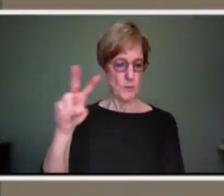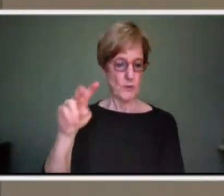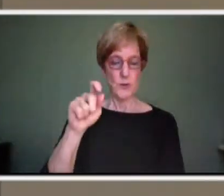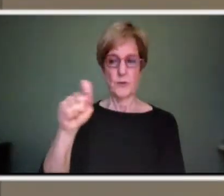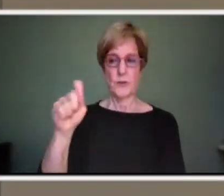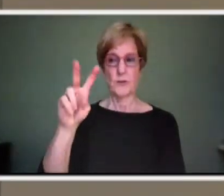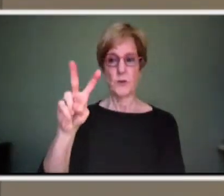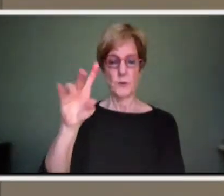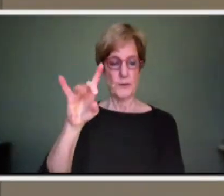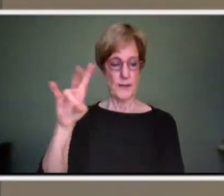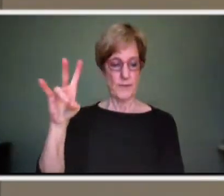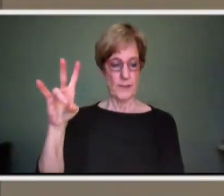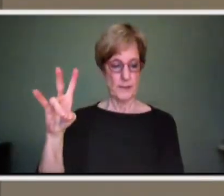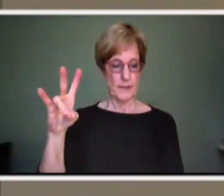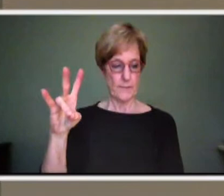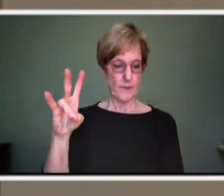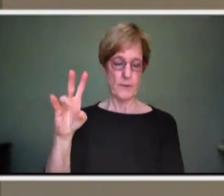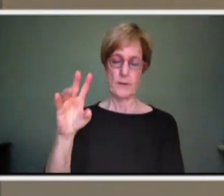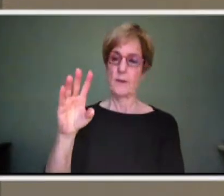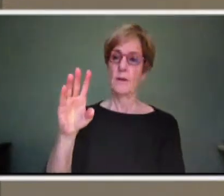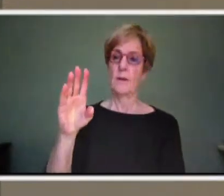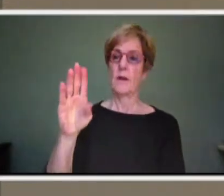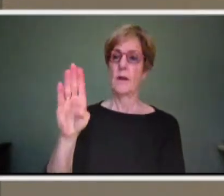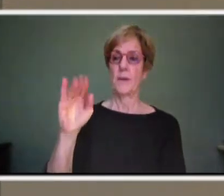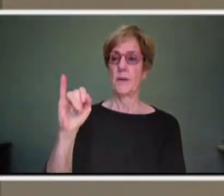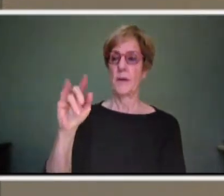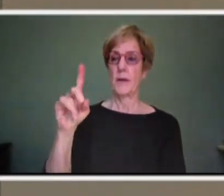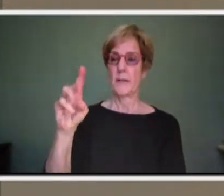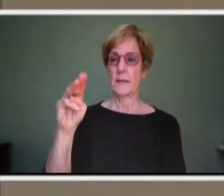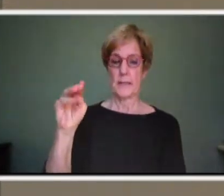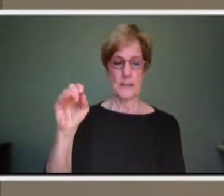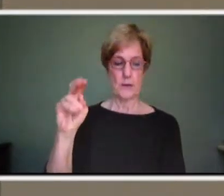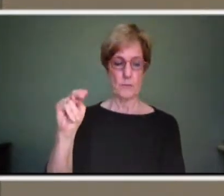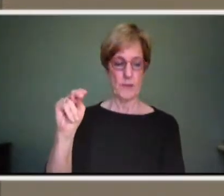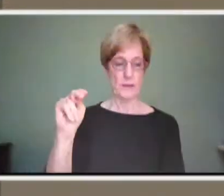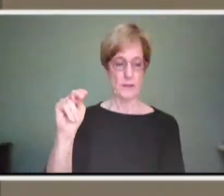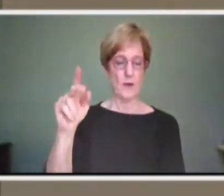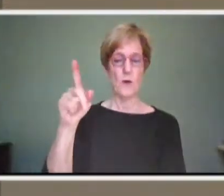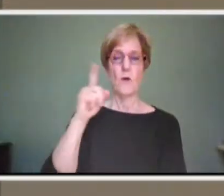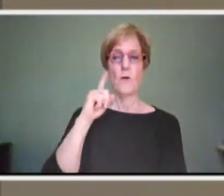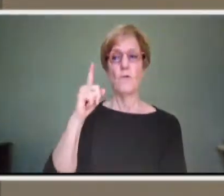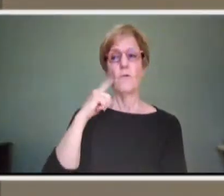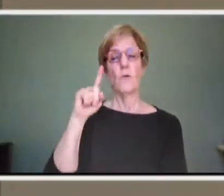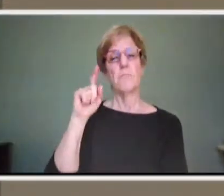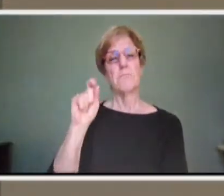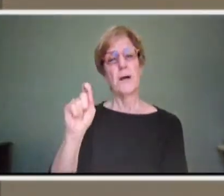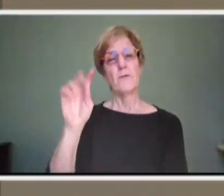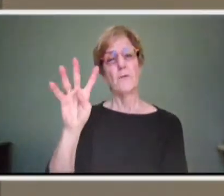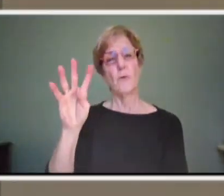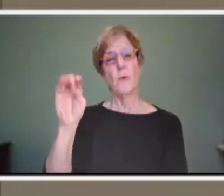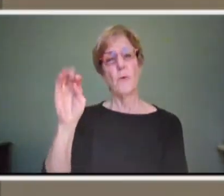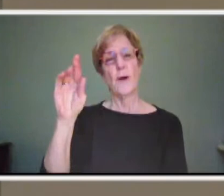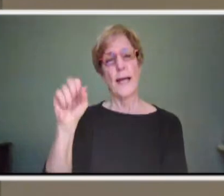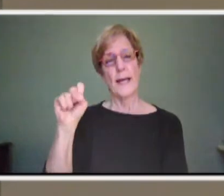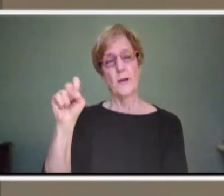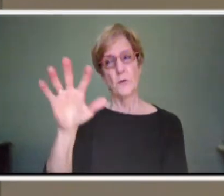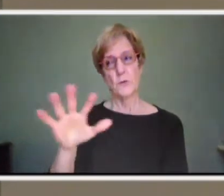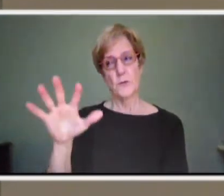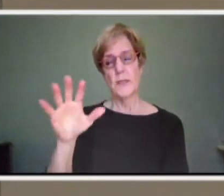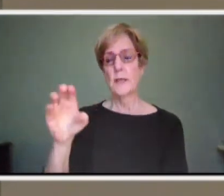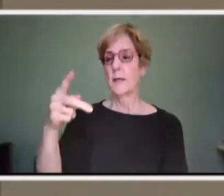2022-277, by Buildum LLC, for approximately 0.4 acres located on the east side of Providence